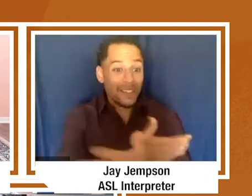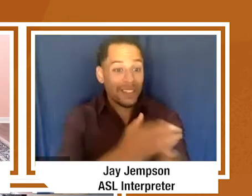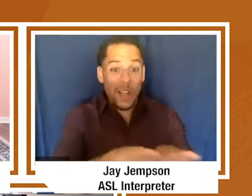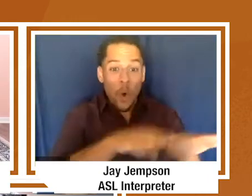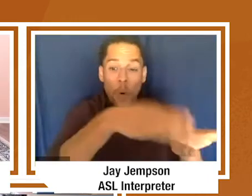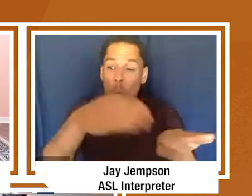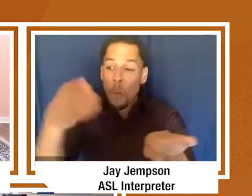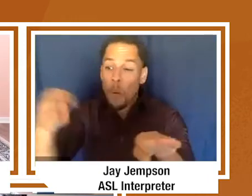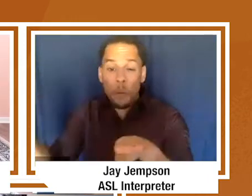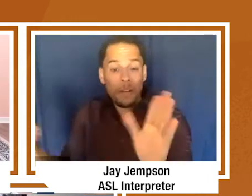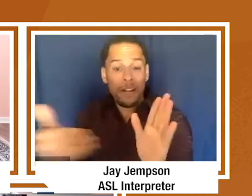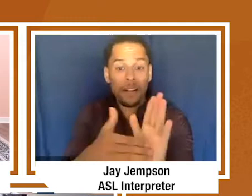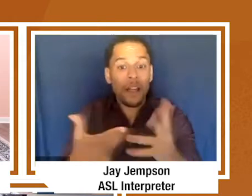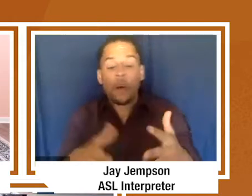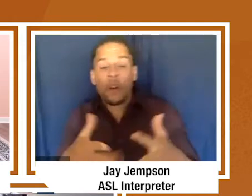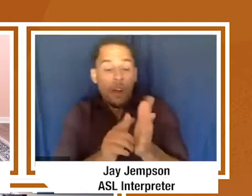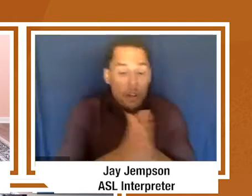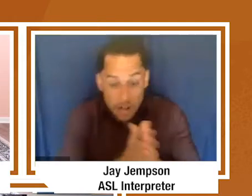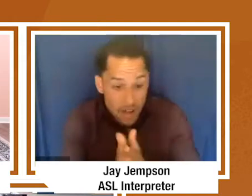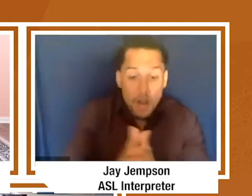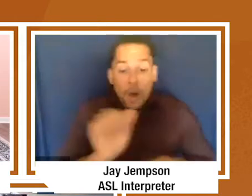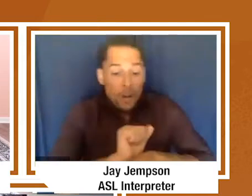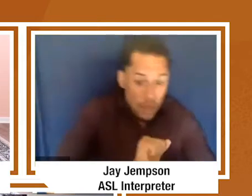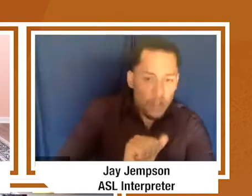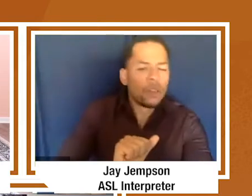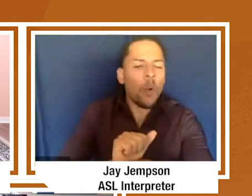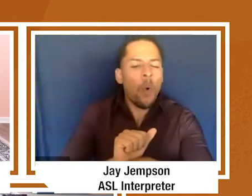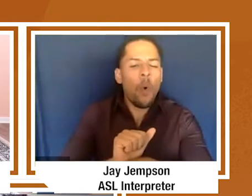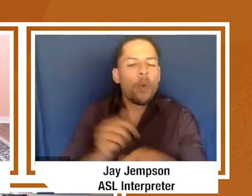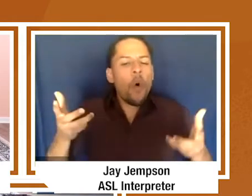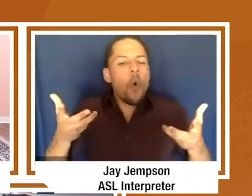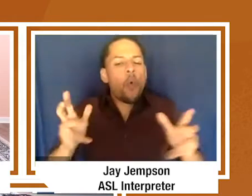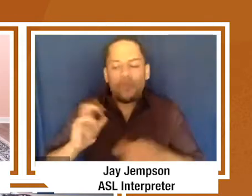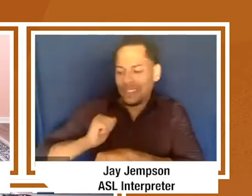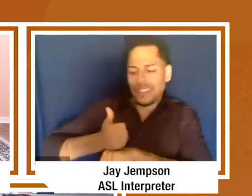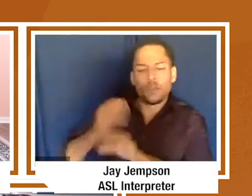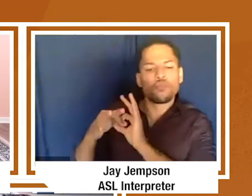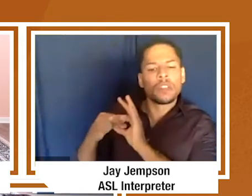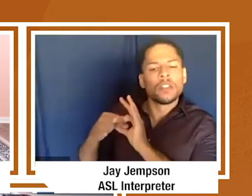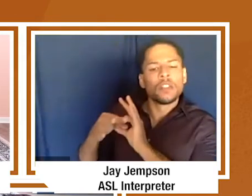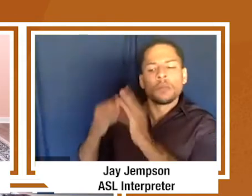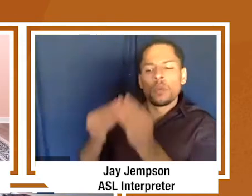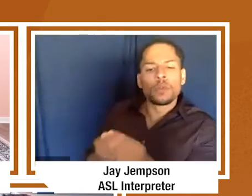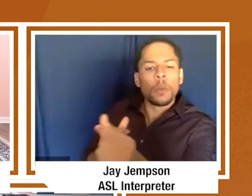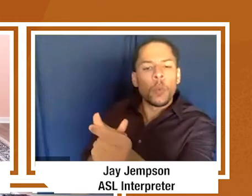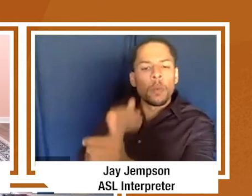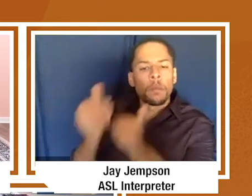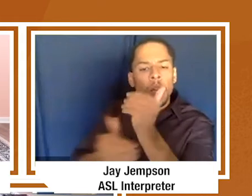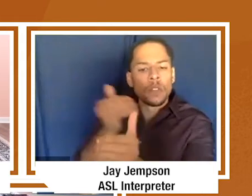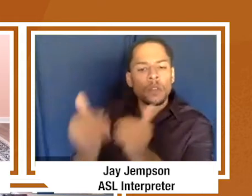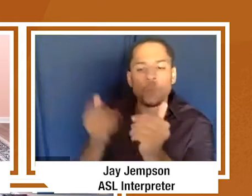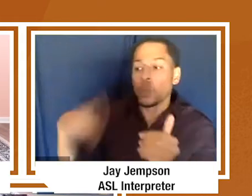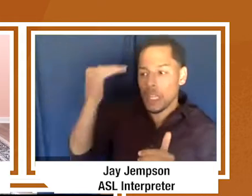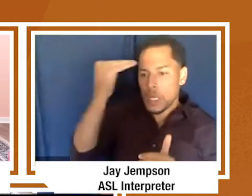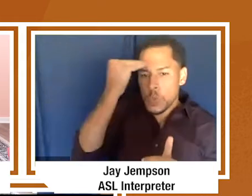for somebody's attention. We are already engaging them in that way so that they know what we